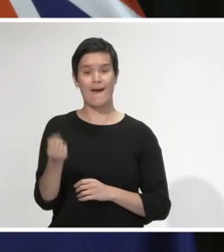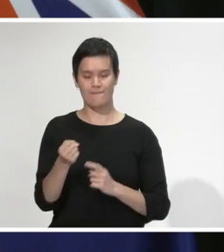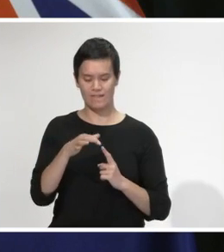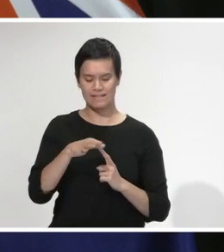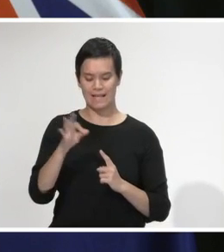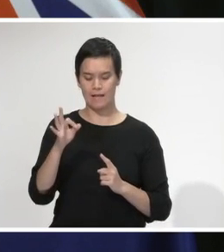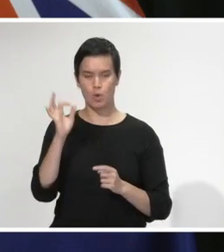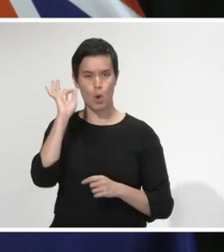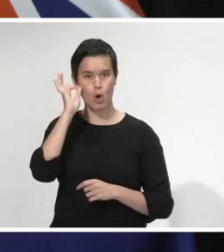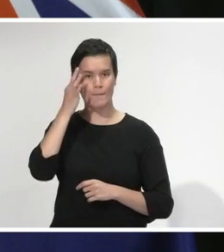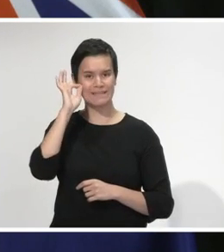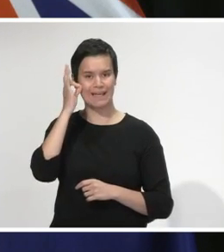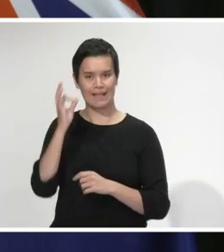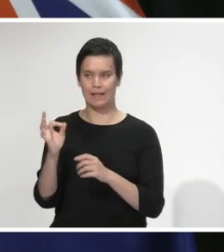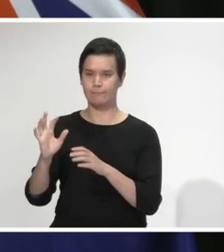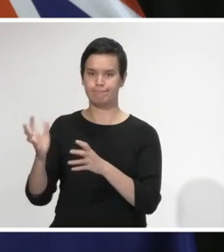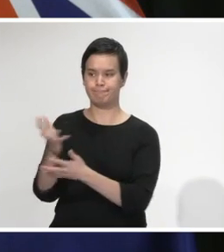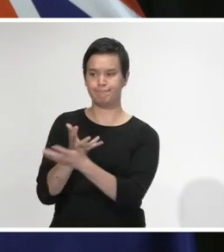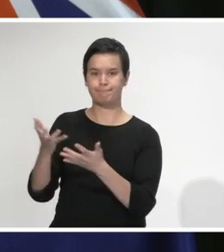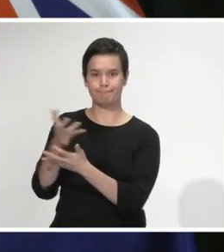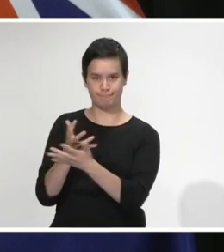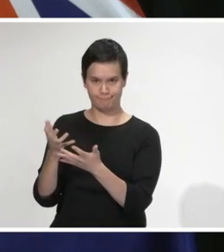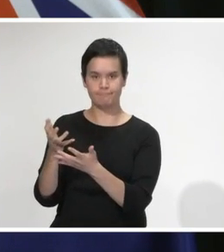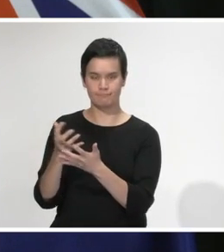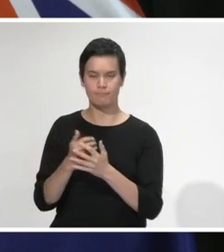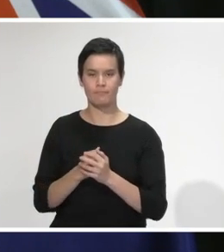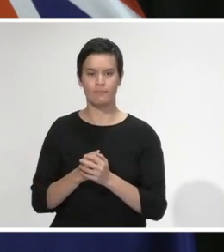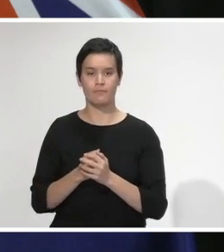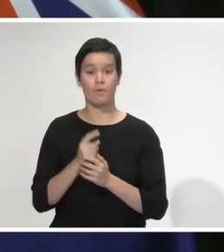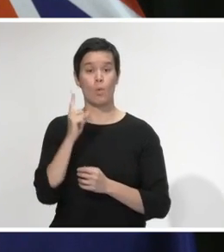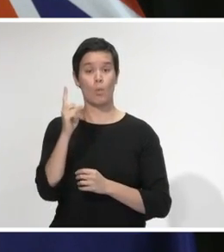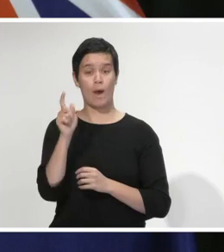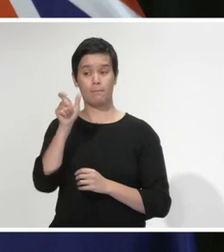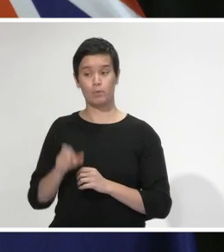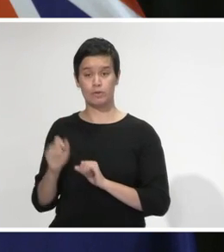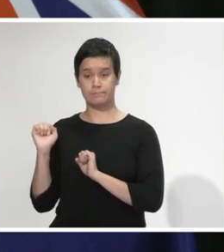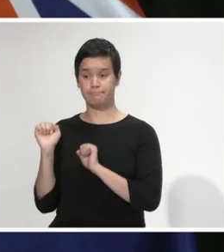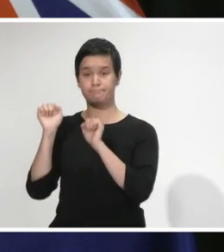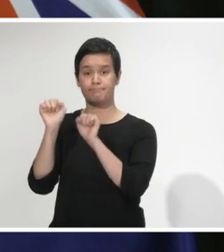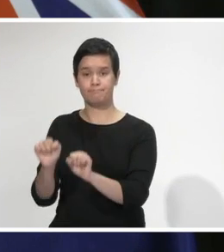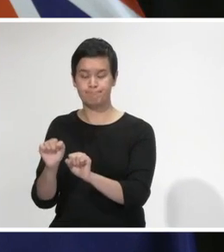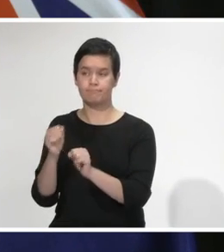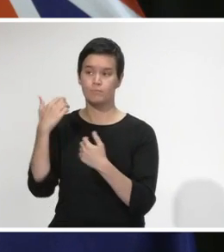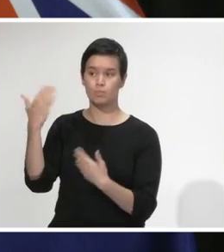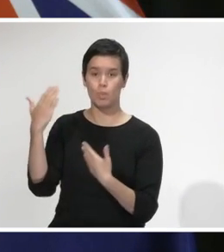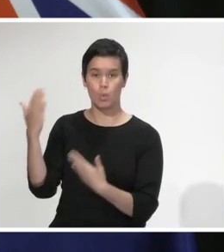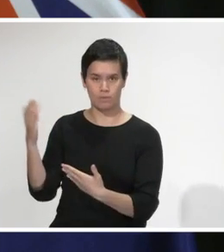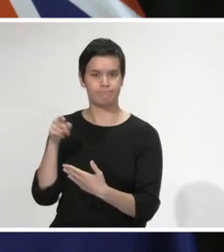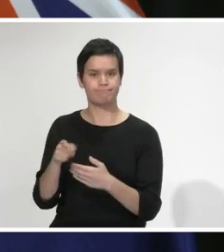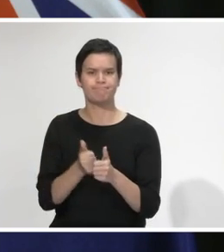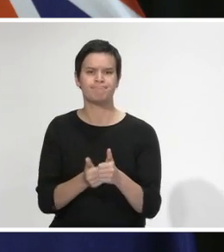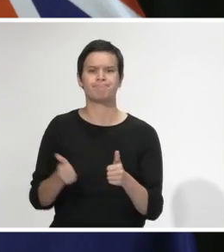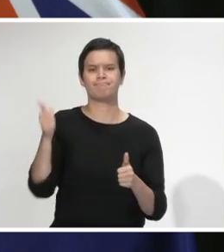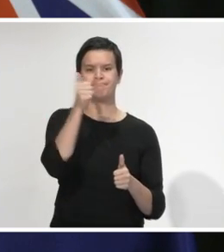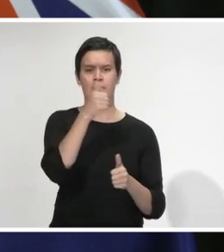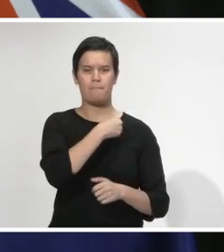the CVD Select Committee, the committee heard from Professor Brendan Murphy, who's the Chief Medical Officer in Australia. And as part of